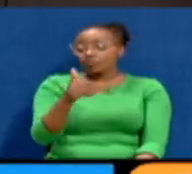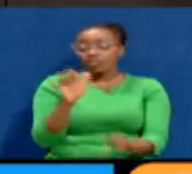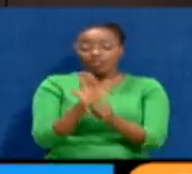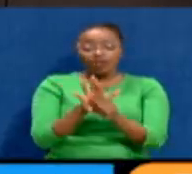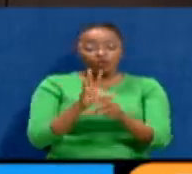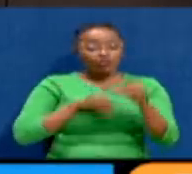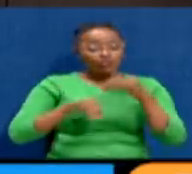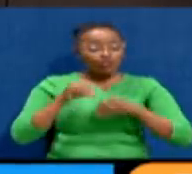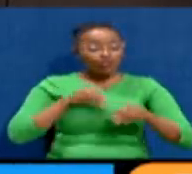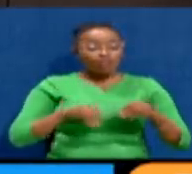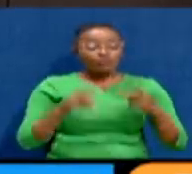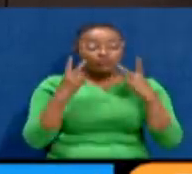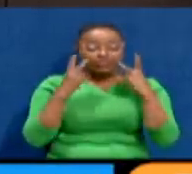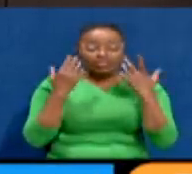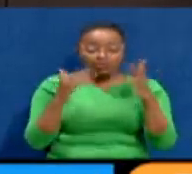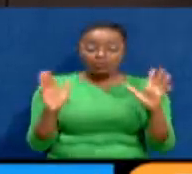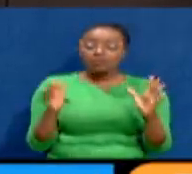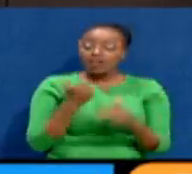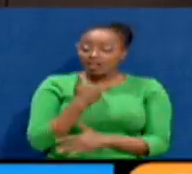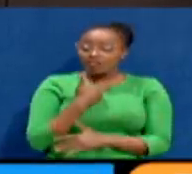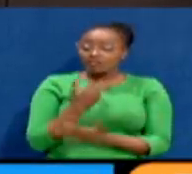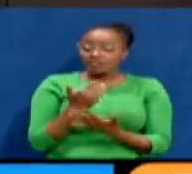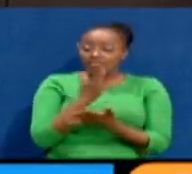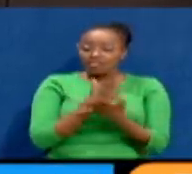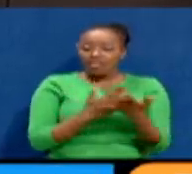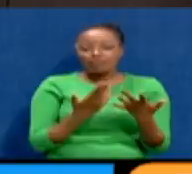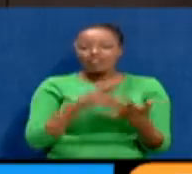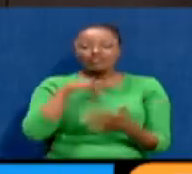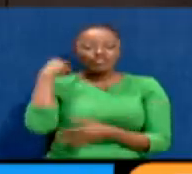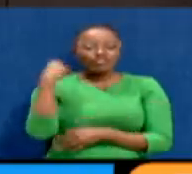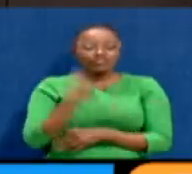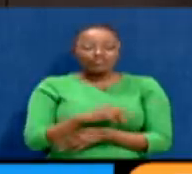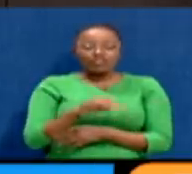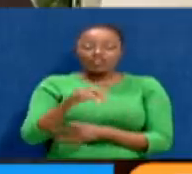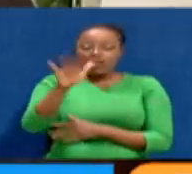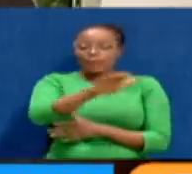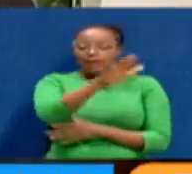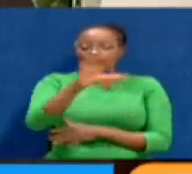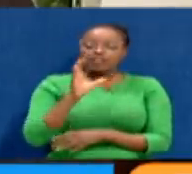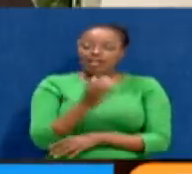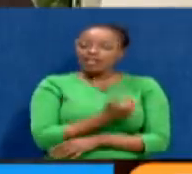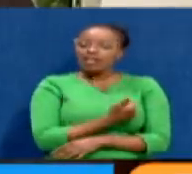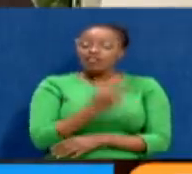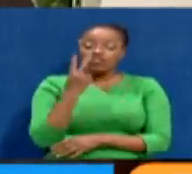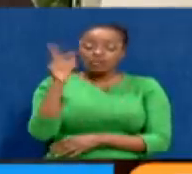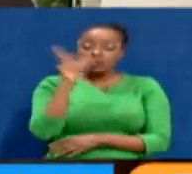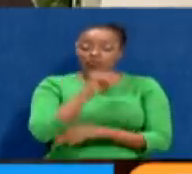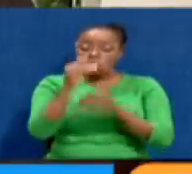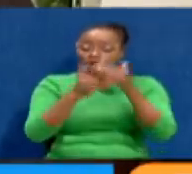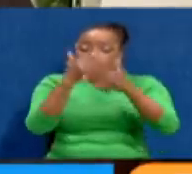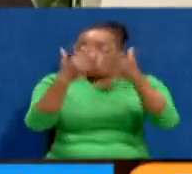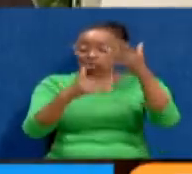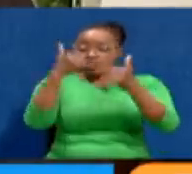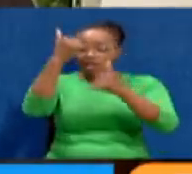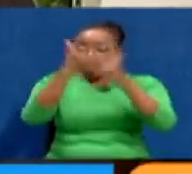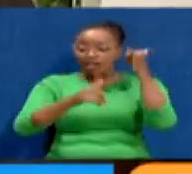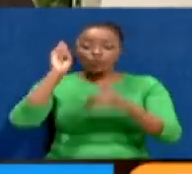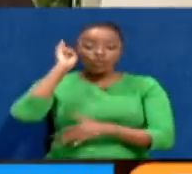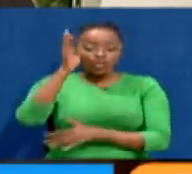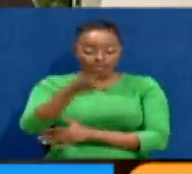impunity. You can see there is some circus going on in parliamentary committees and elsewhere, but I'll tell you, all that will end to